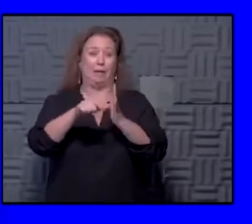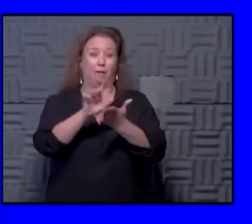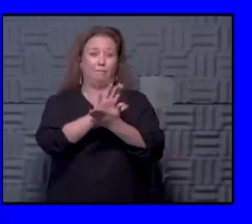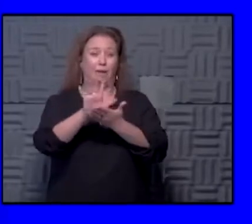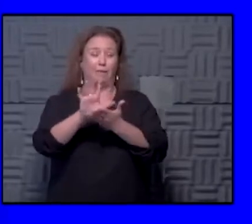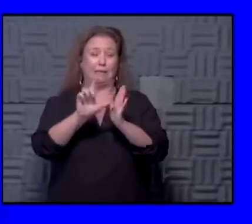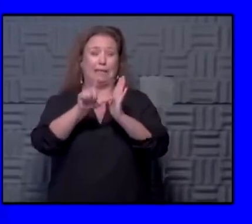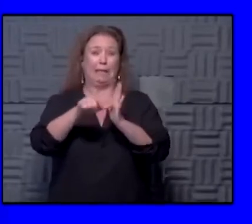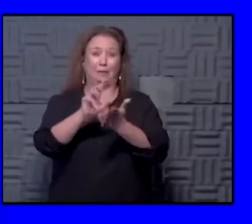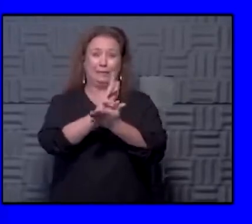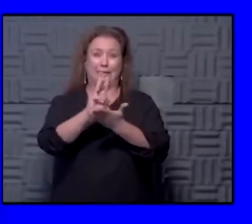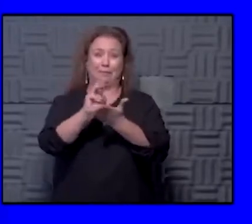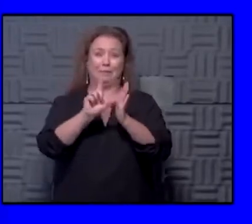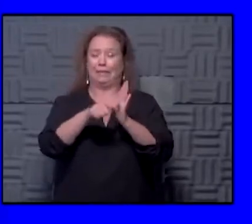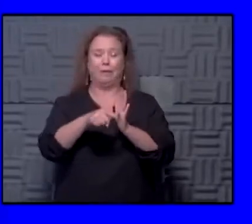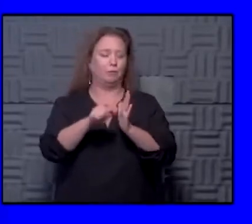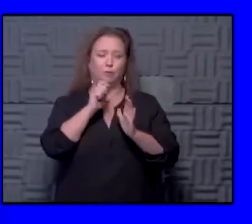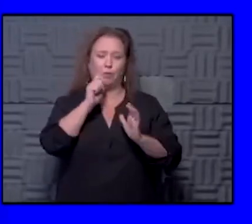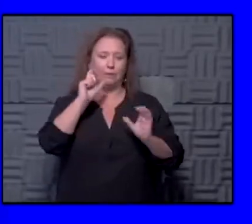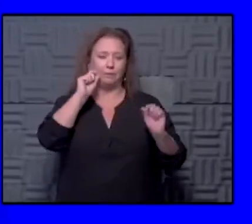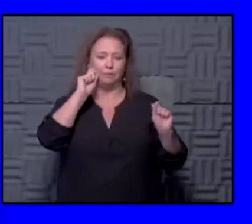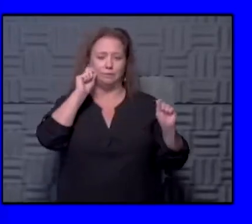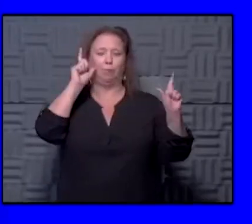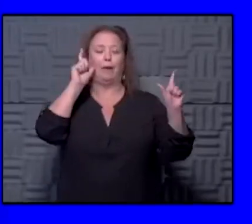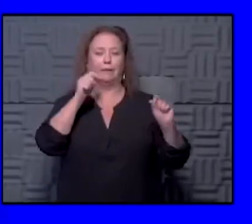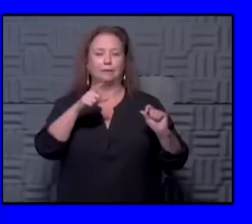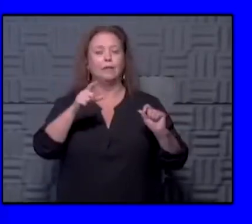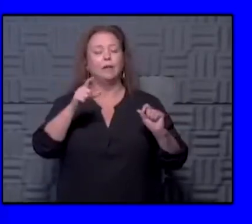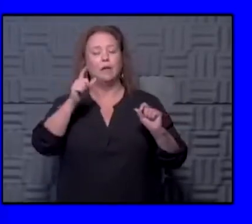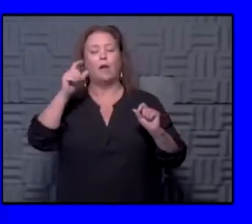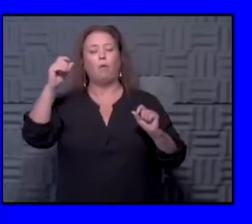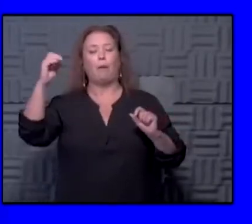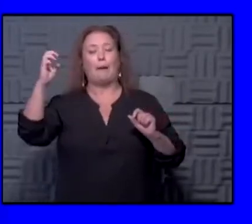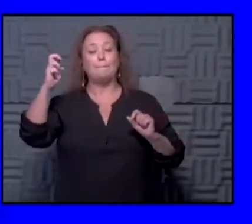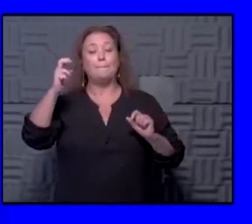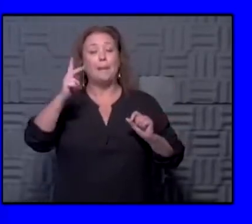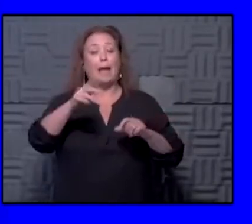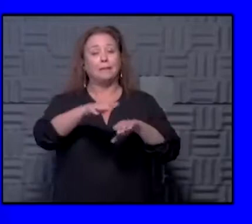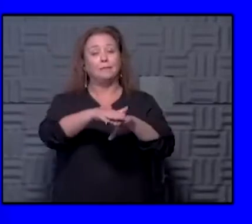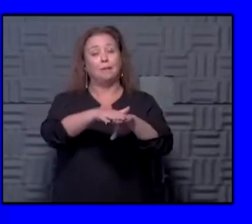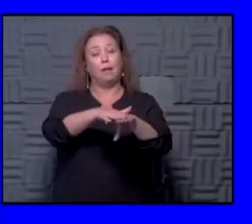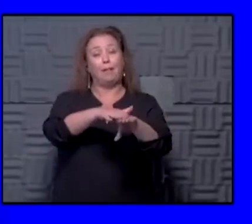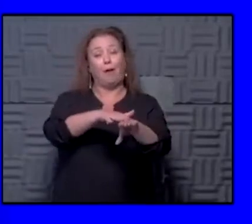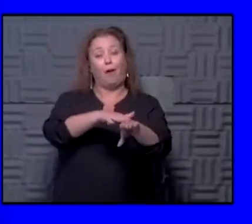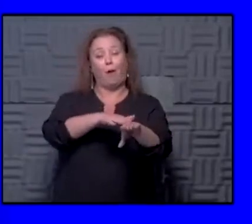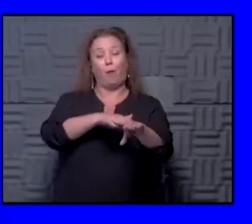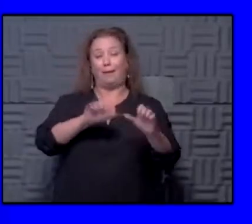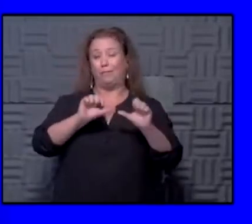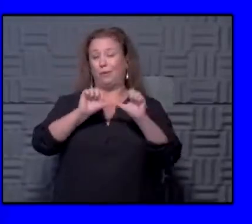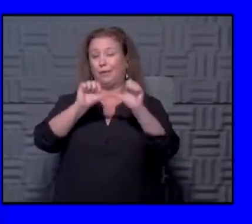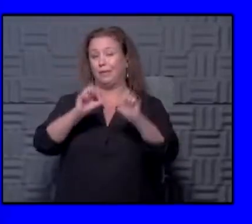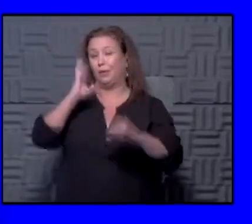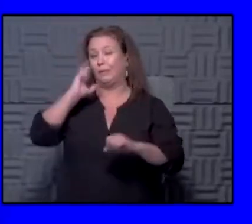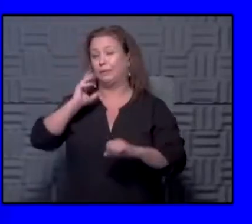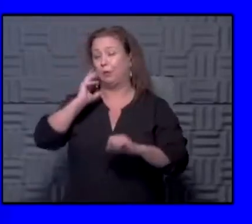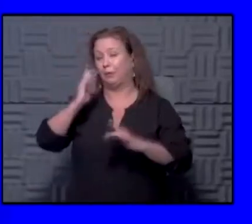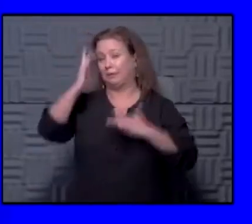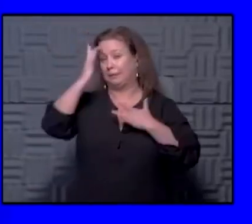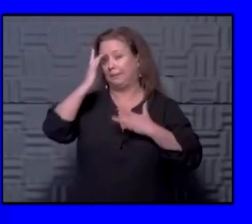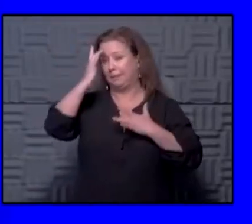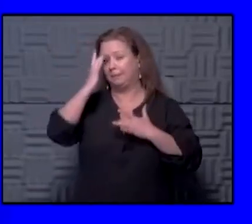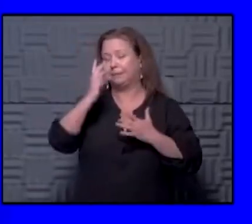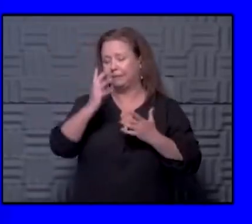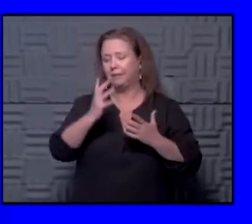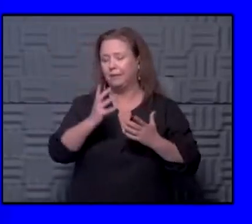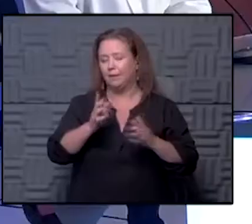6 weeks later, don't be surprised. It should come back slowly. But again, don't be surprised if you continue to have symptoms after the